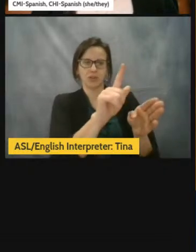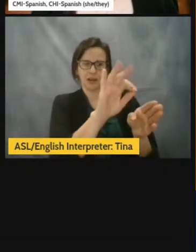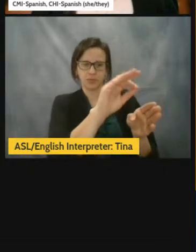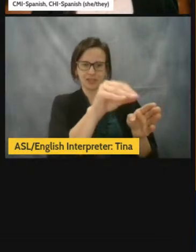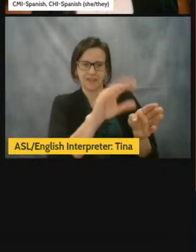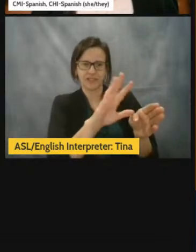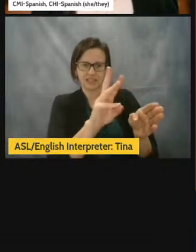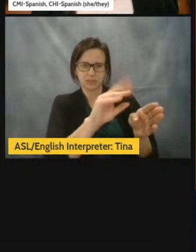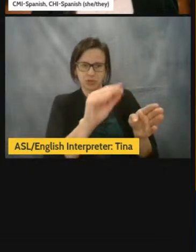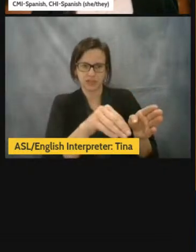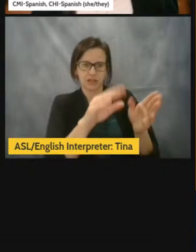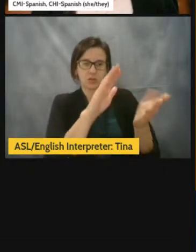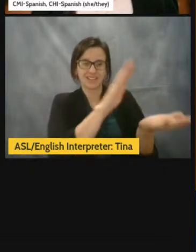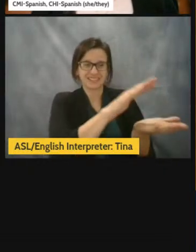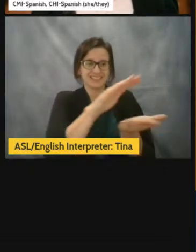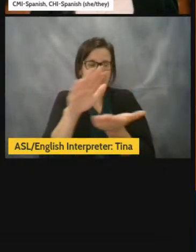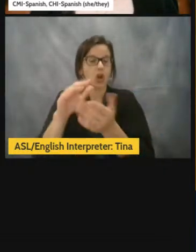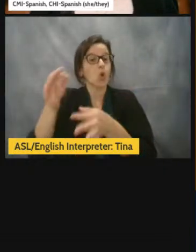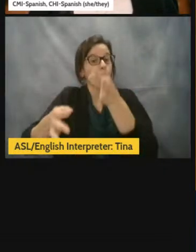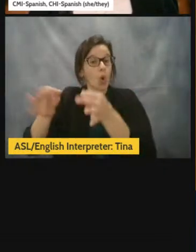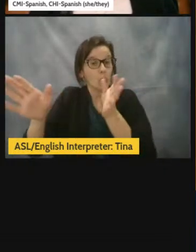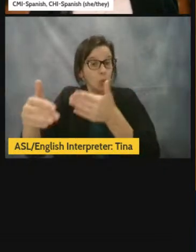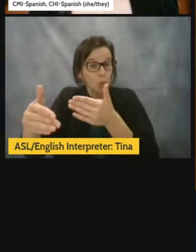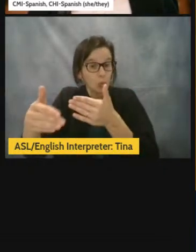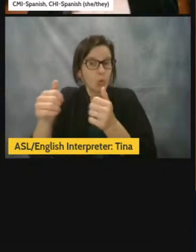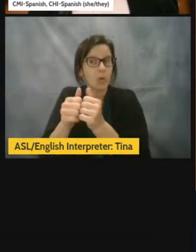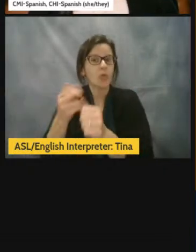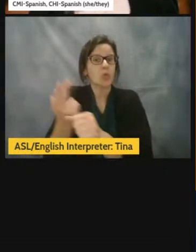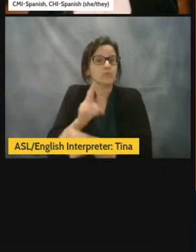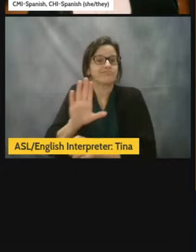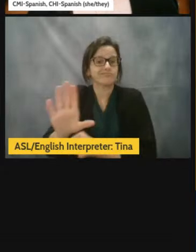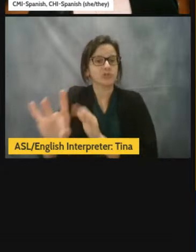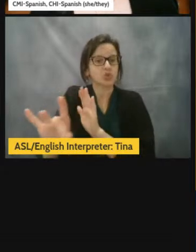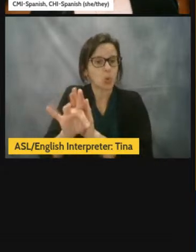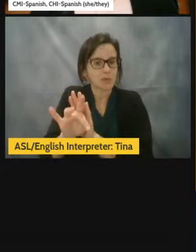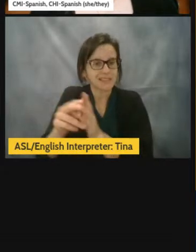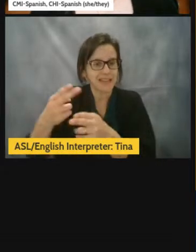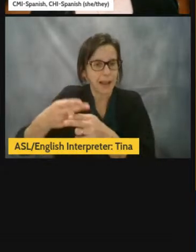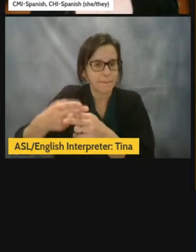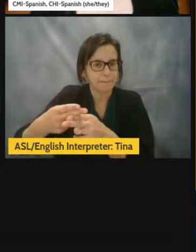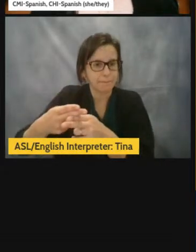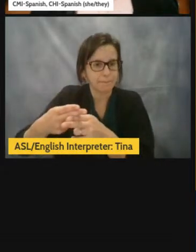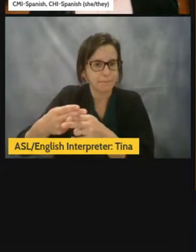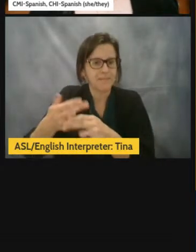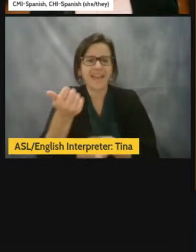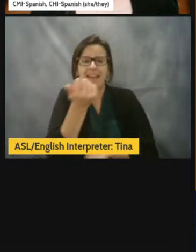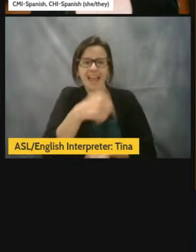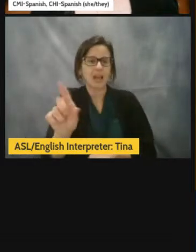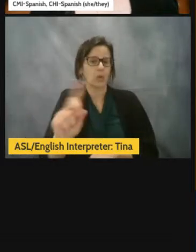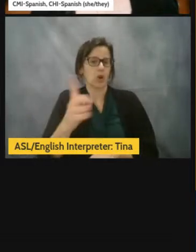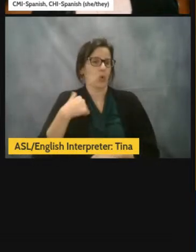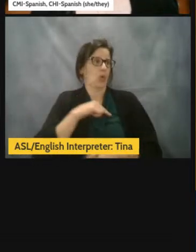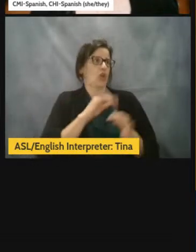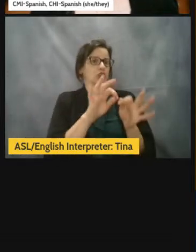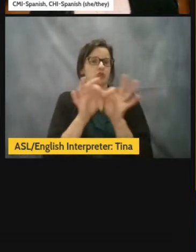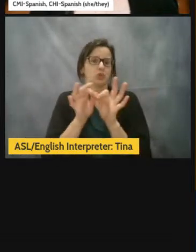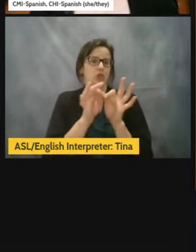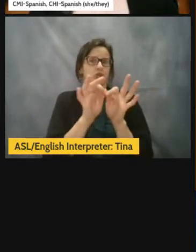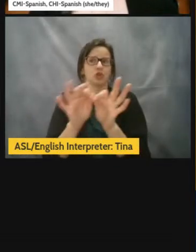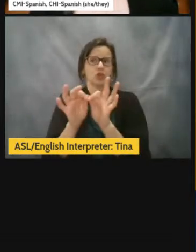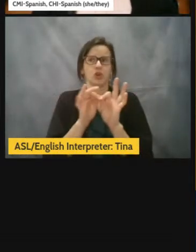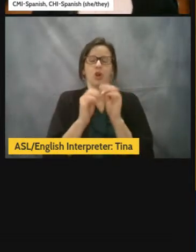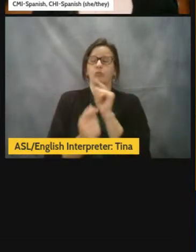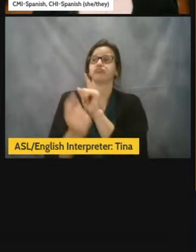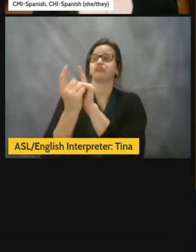context, okay? Any setting that we interpret in and we might encounter them is yet